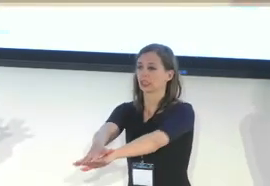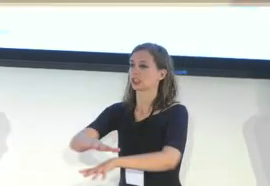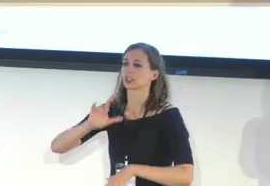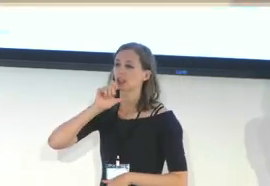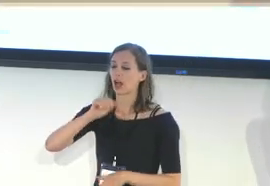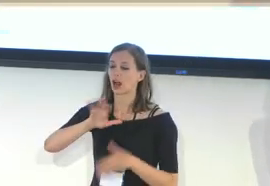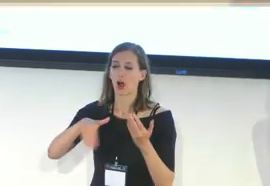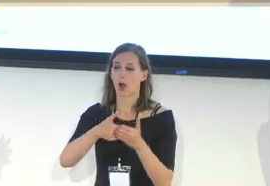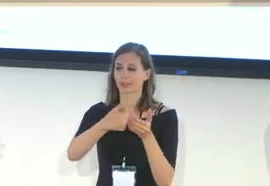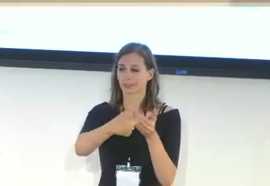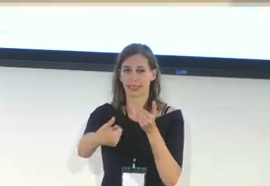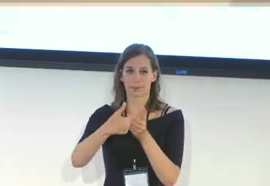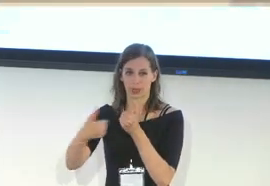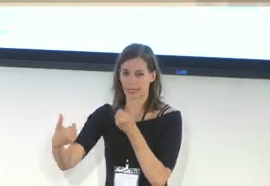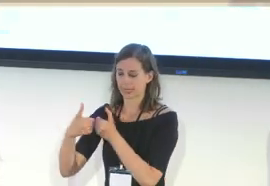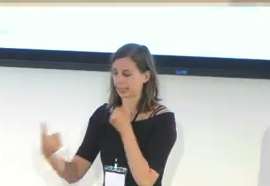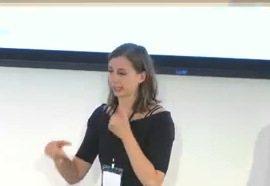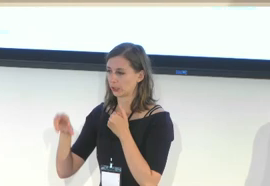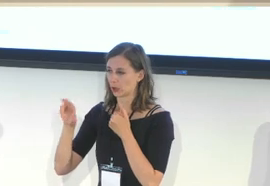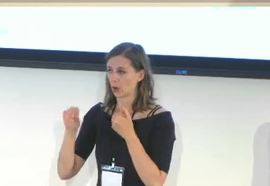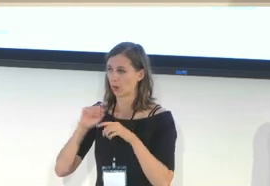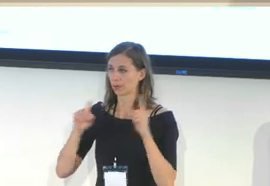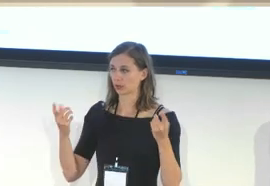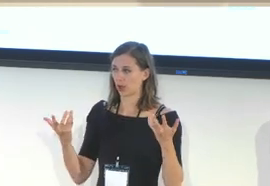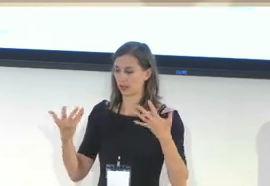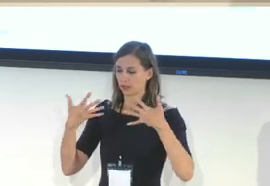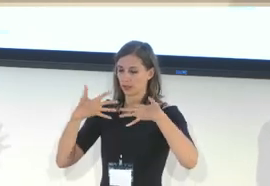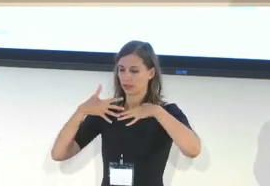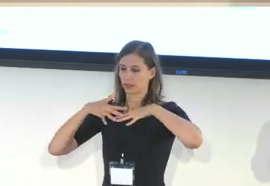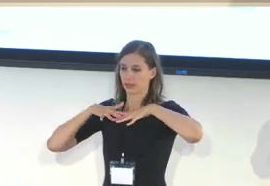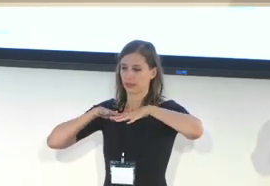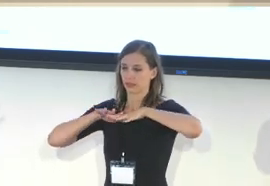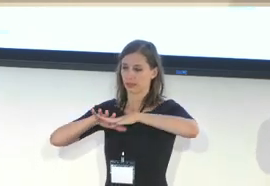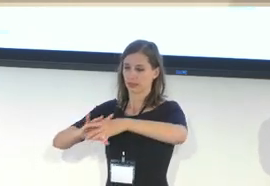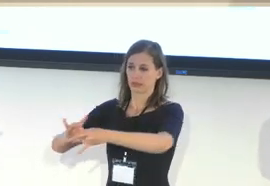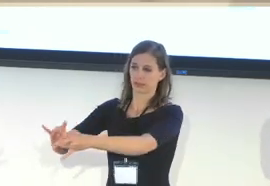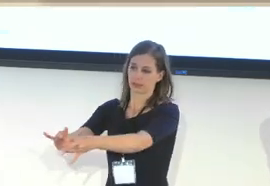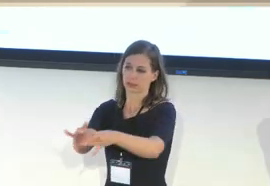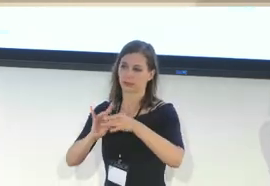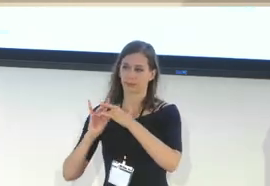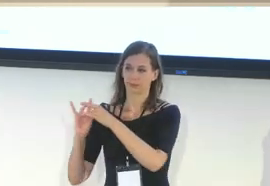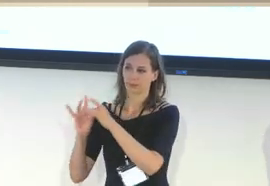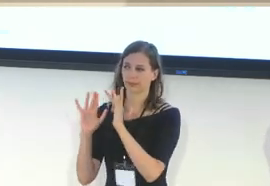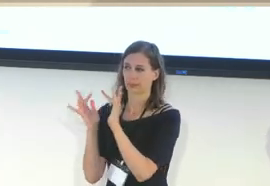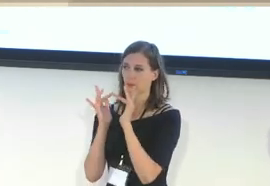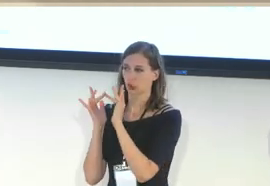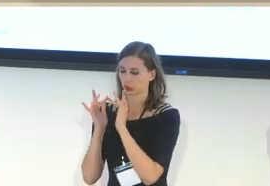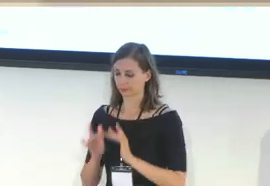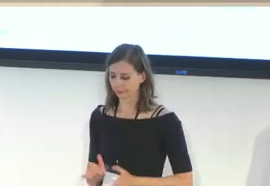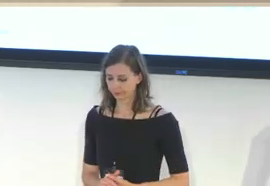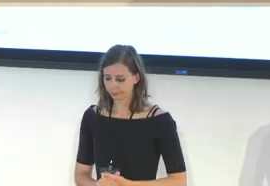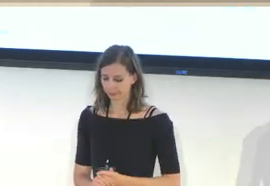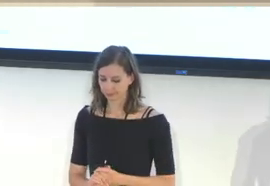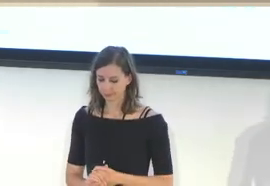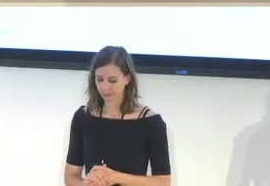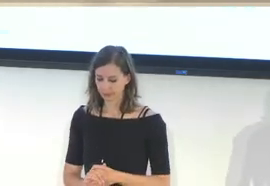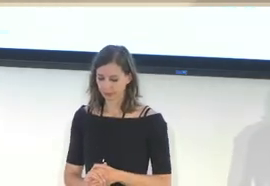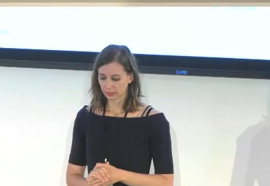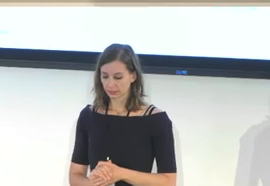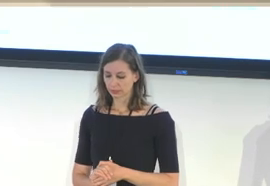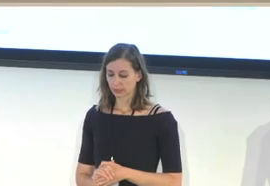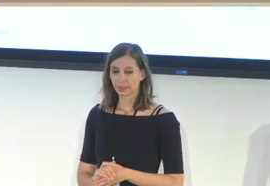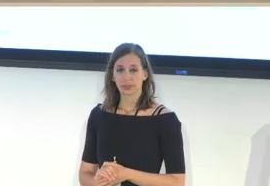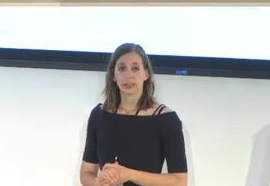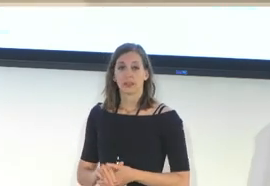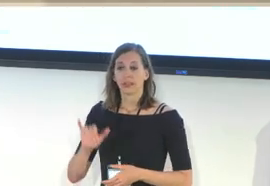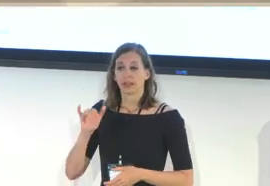other now, but they are merging into one interoperable connected network of technology. And that's what's made this opportunity